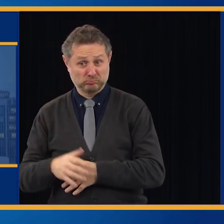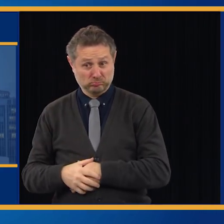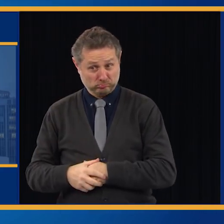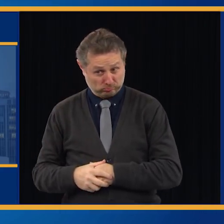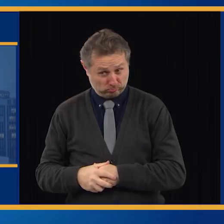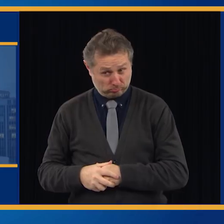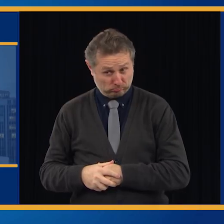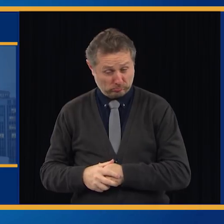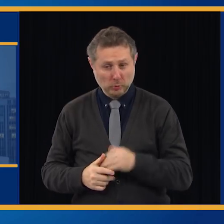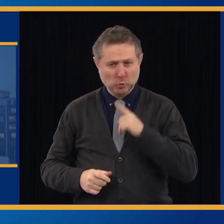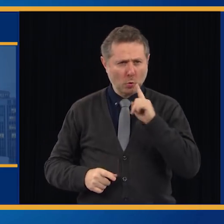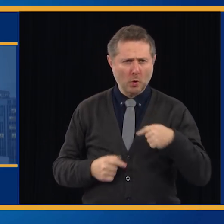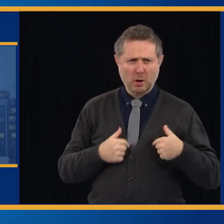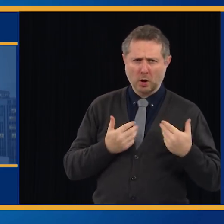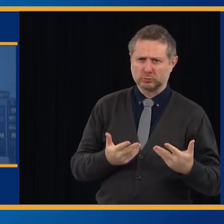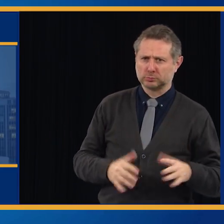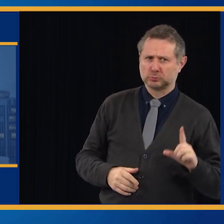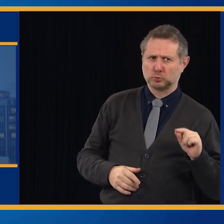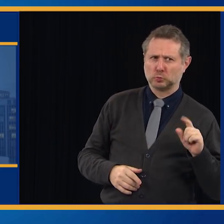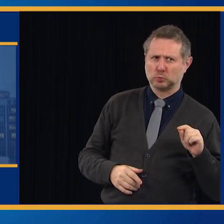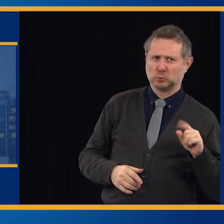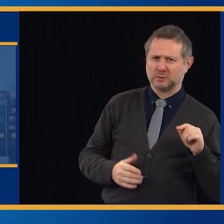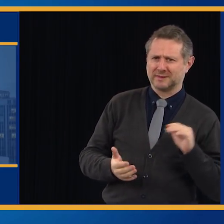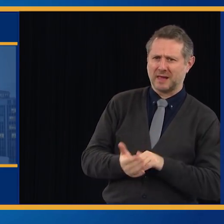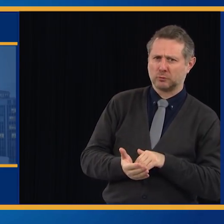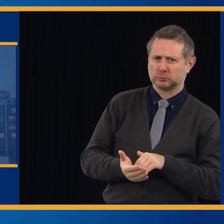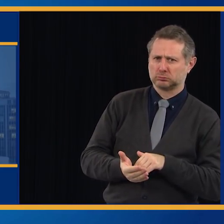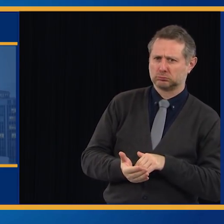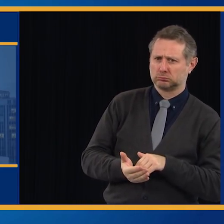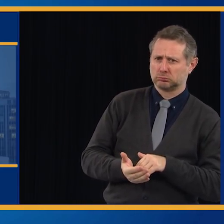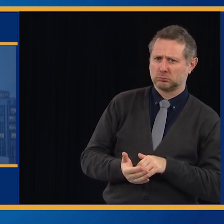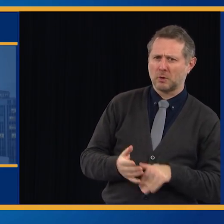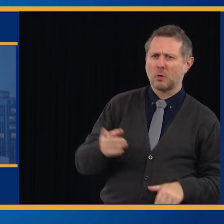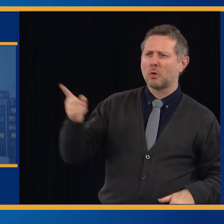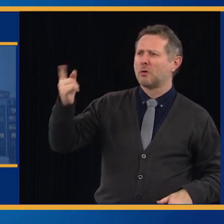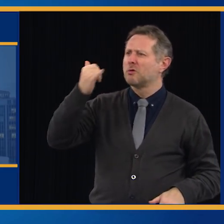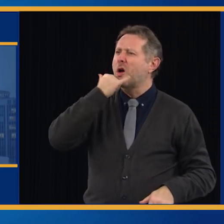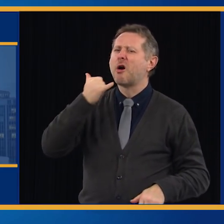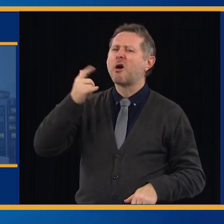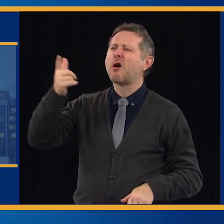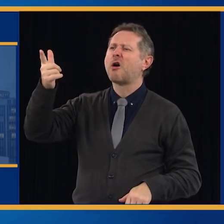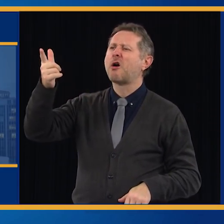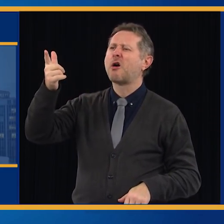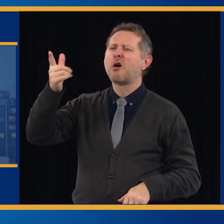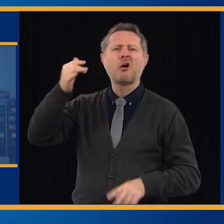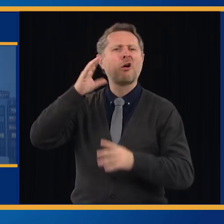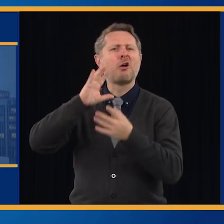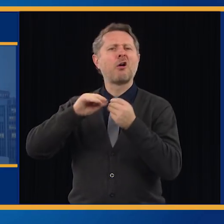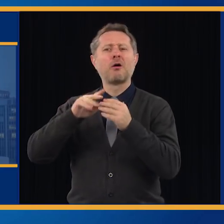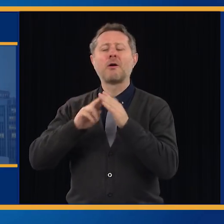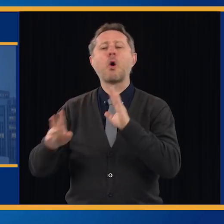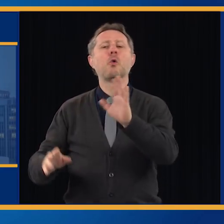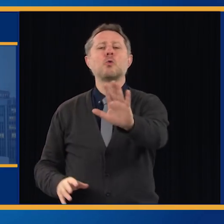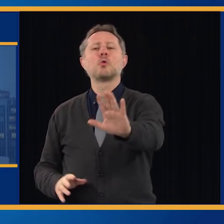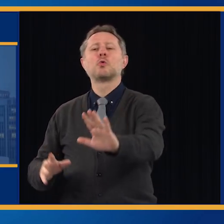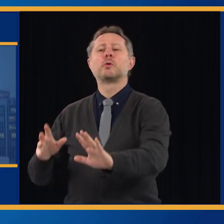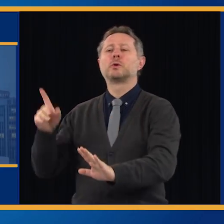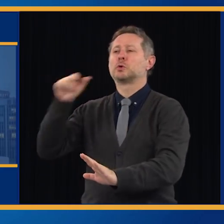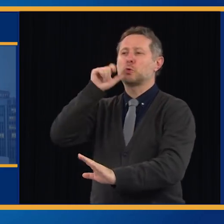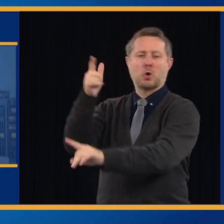and hospitalized. How could they be so wrong? They weren't wrong. We changed